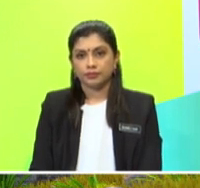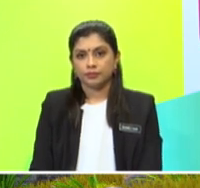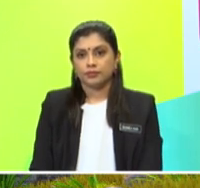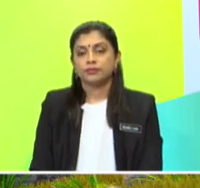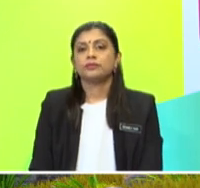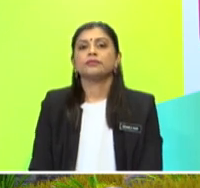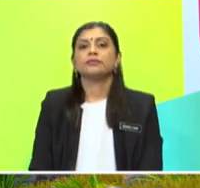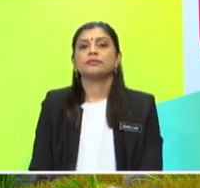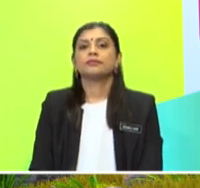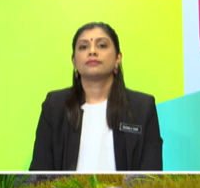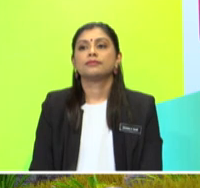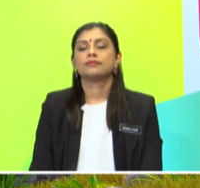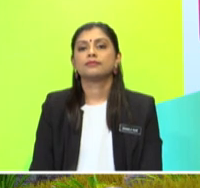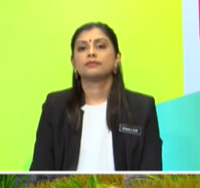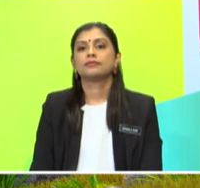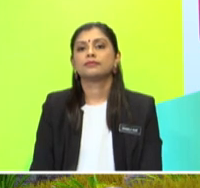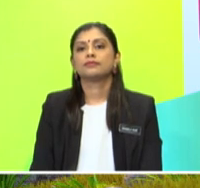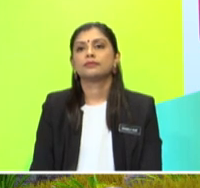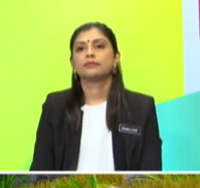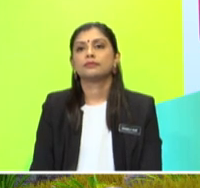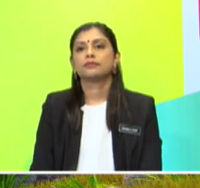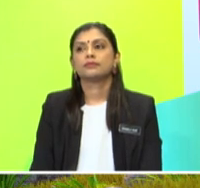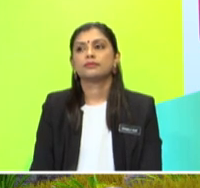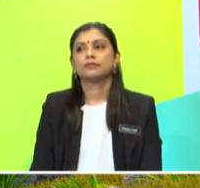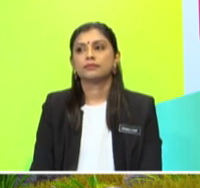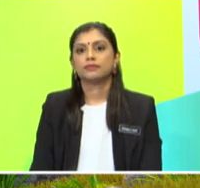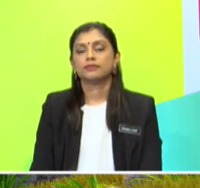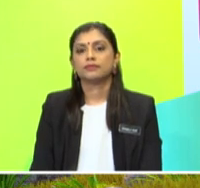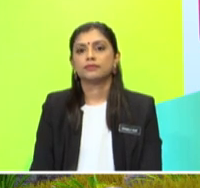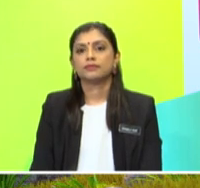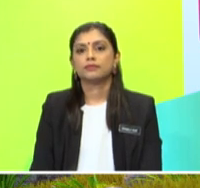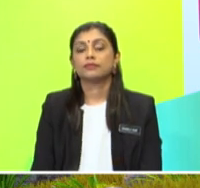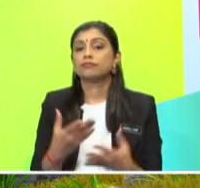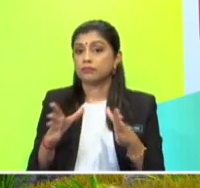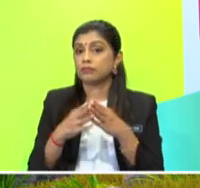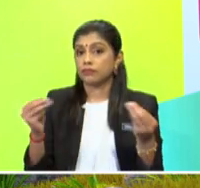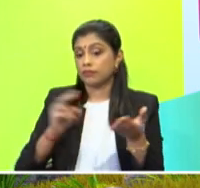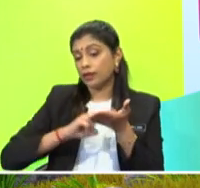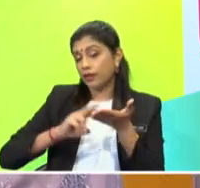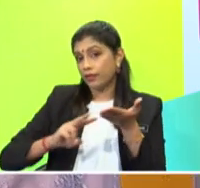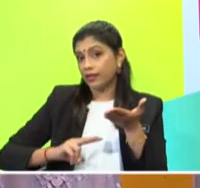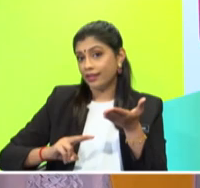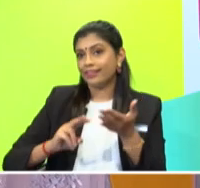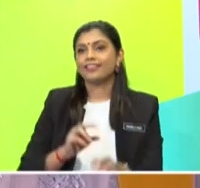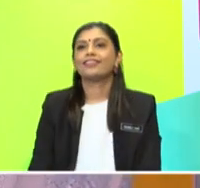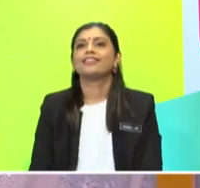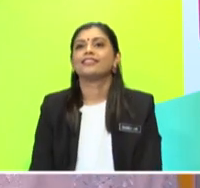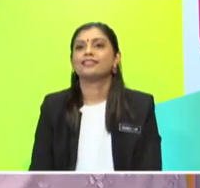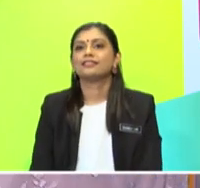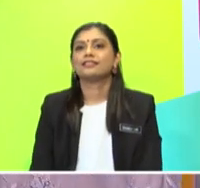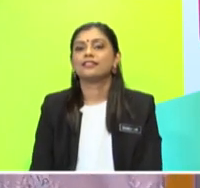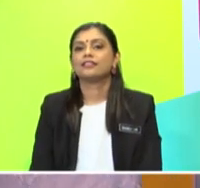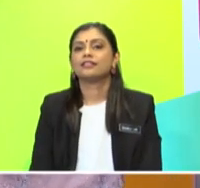Okay. I need you to give some information about it, Zura. Thank you, cool. Liar Zura. Okay, now,